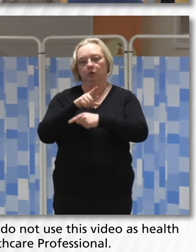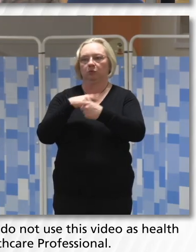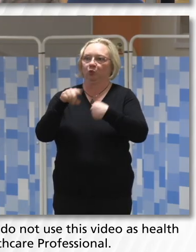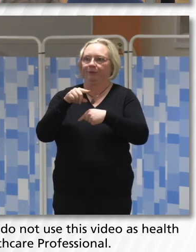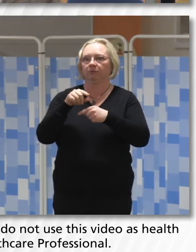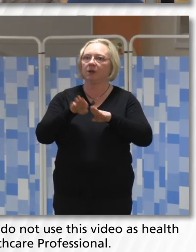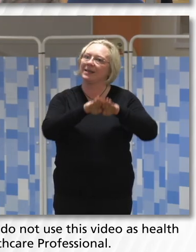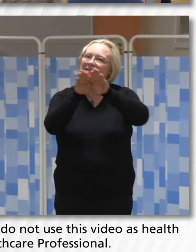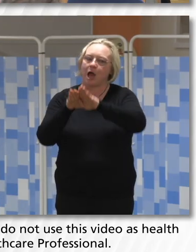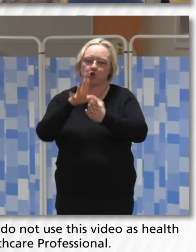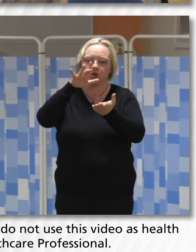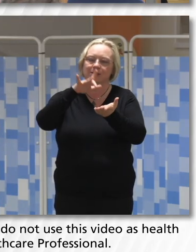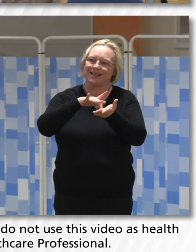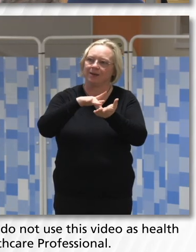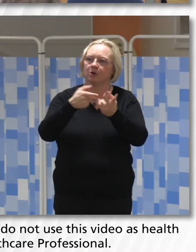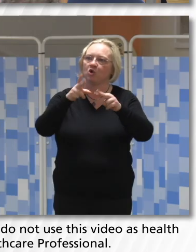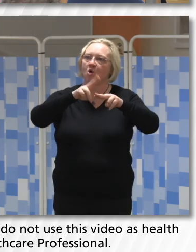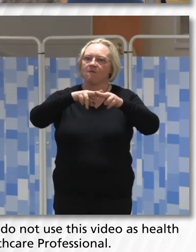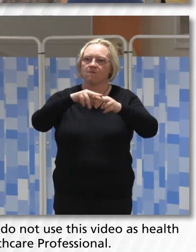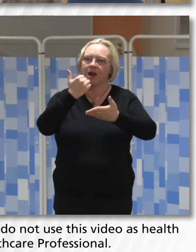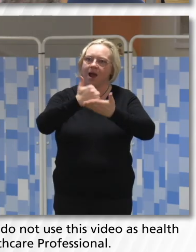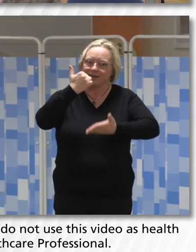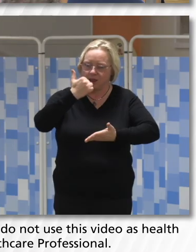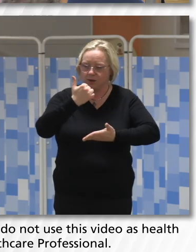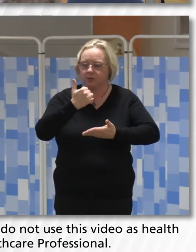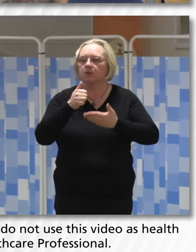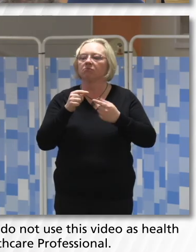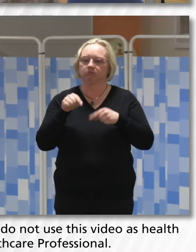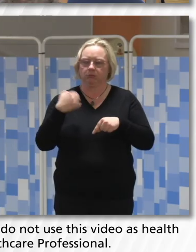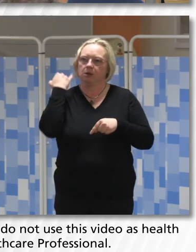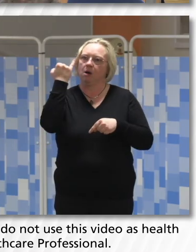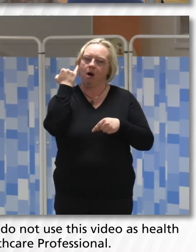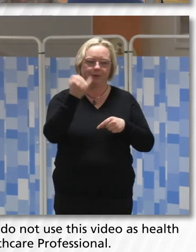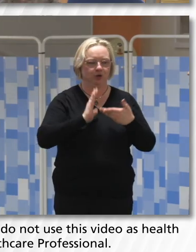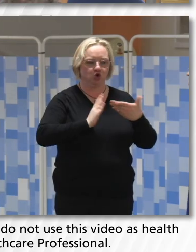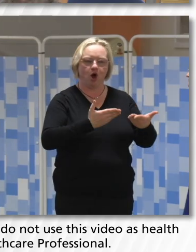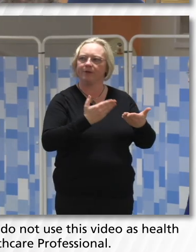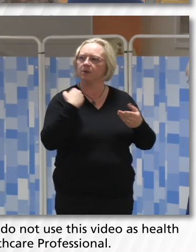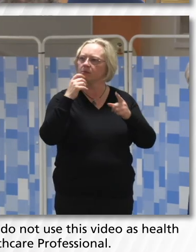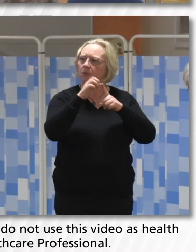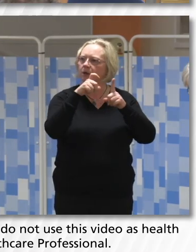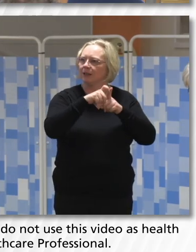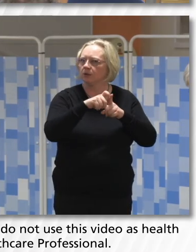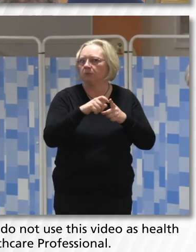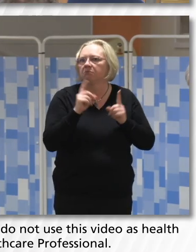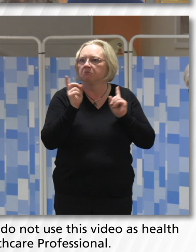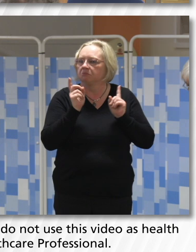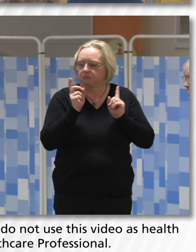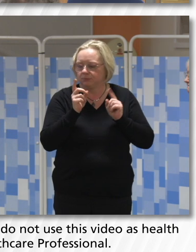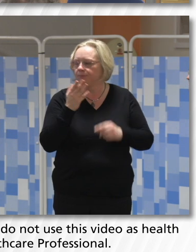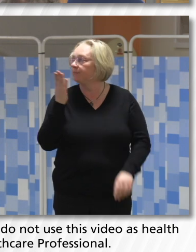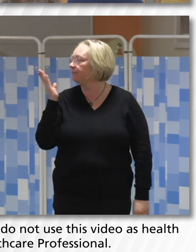of excellence. And so what does our Derby Parkinson service look like? So it's split